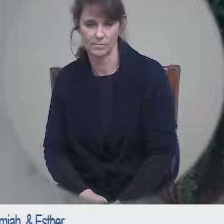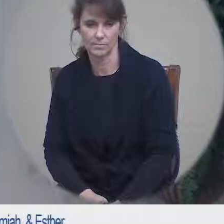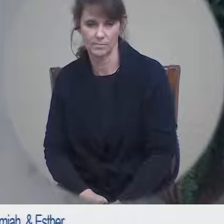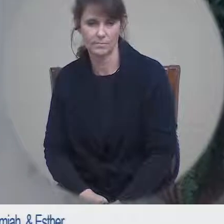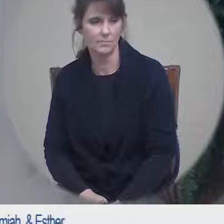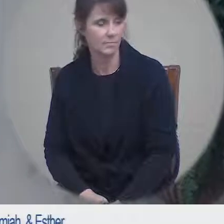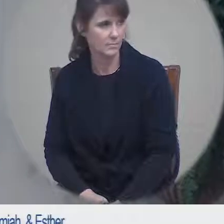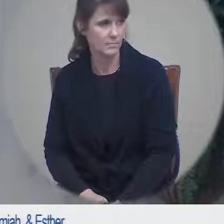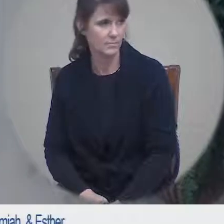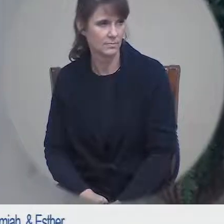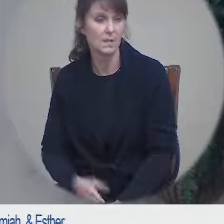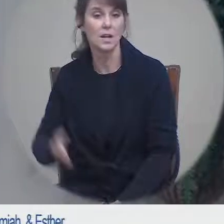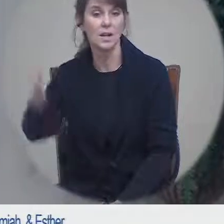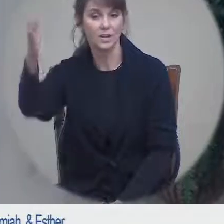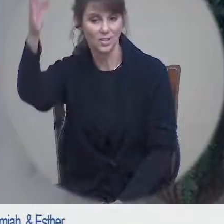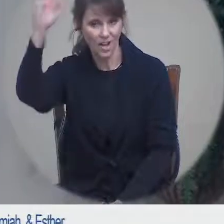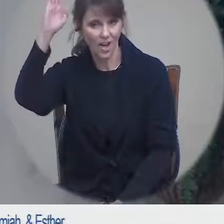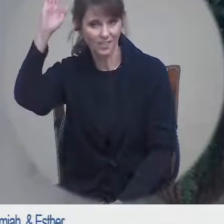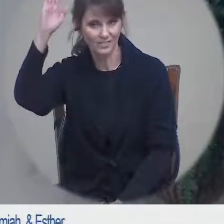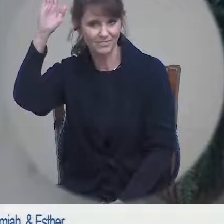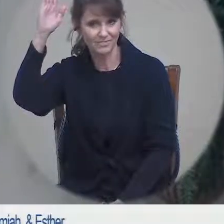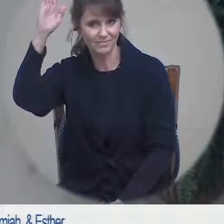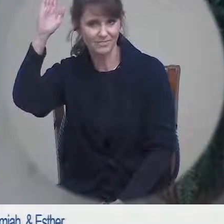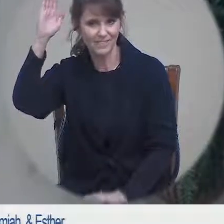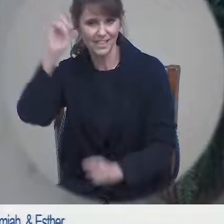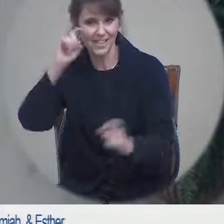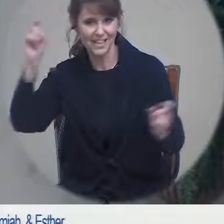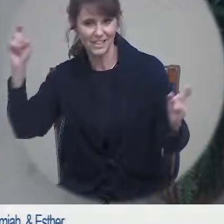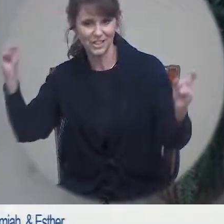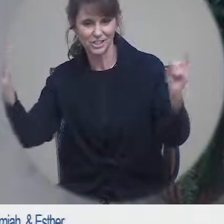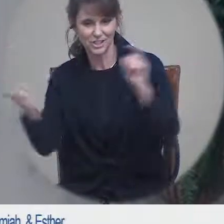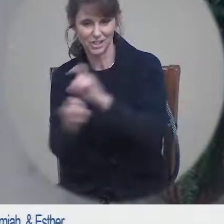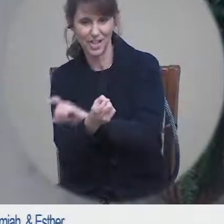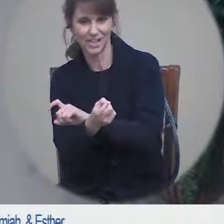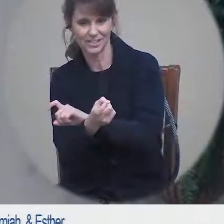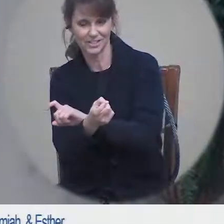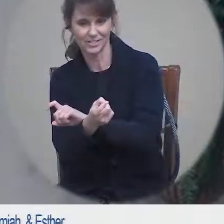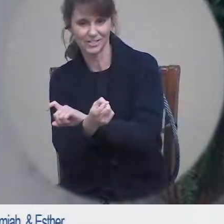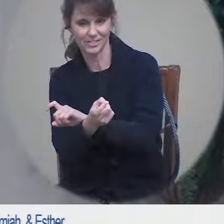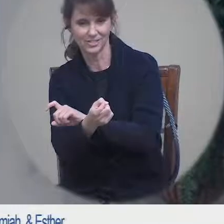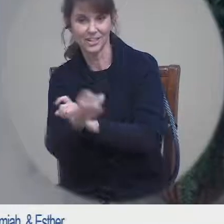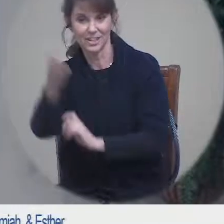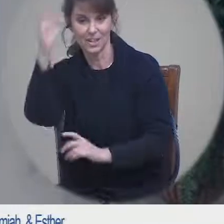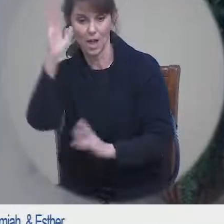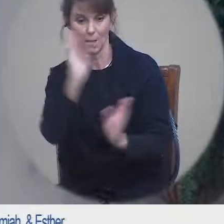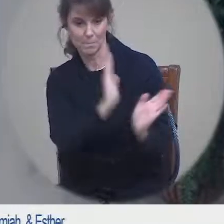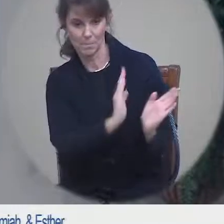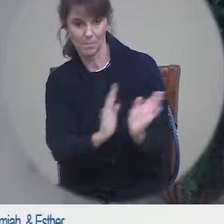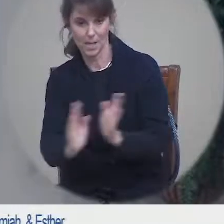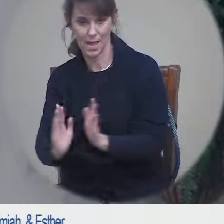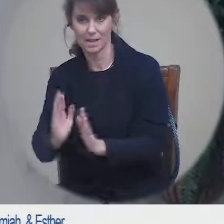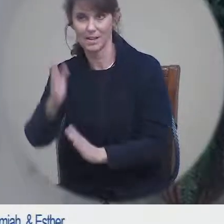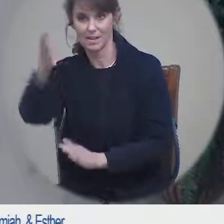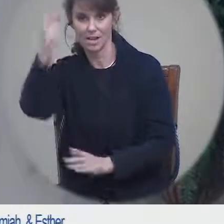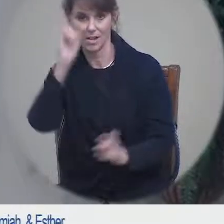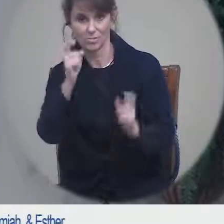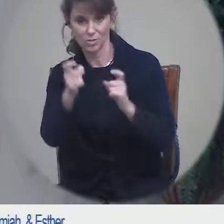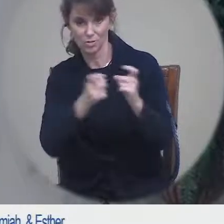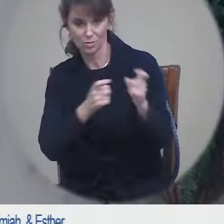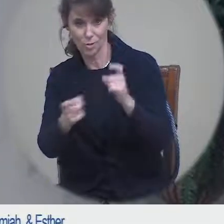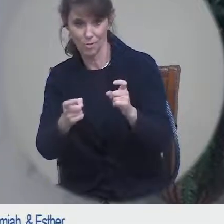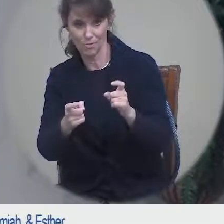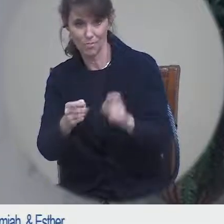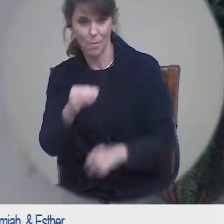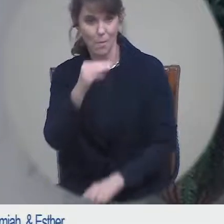fact of the matter is God turned the tables. And so Esther and her people and Mordecai